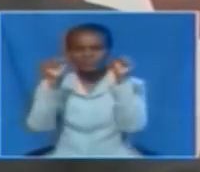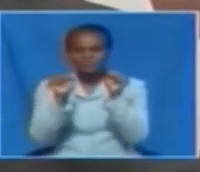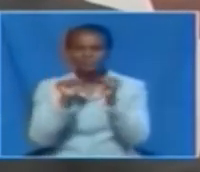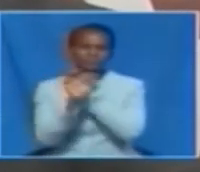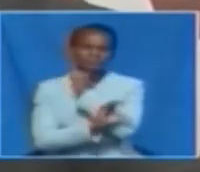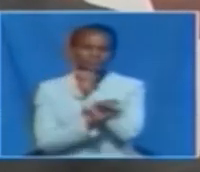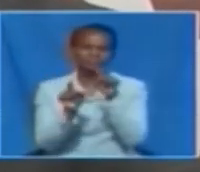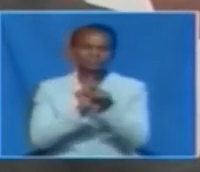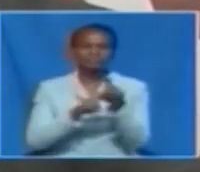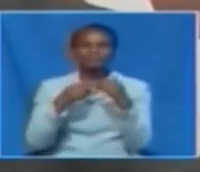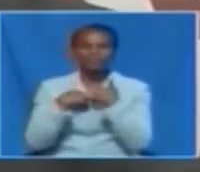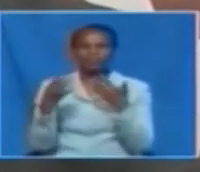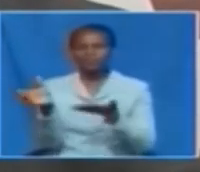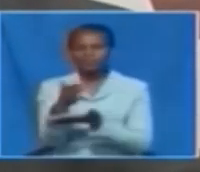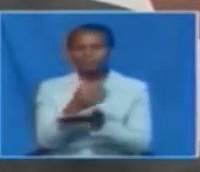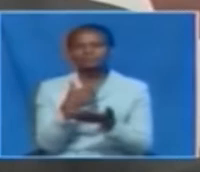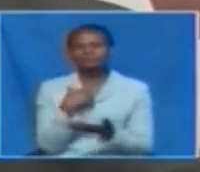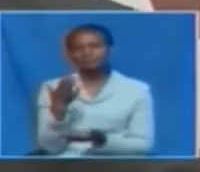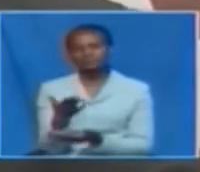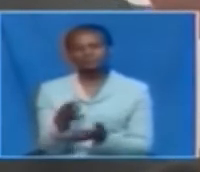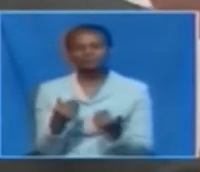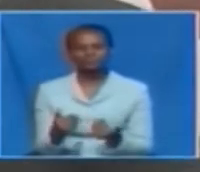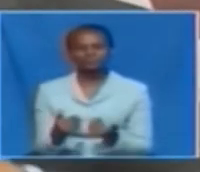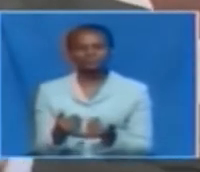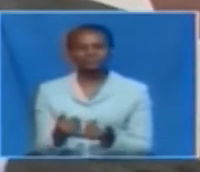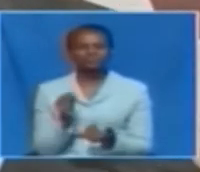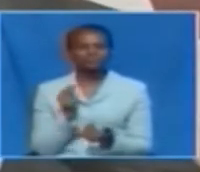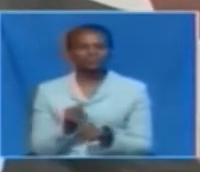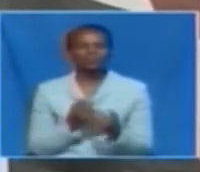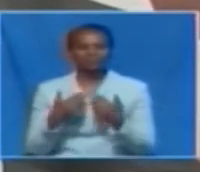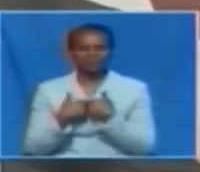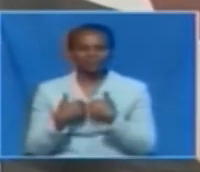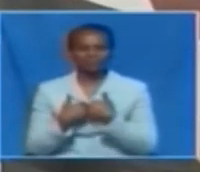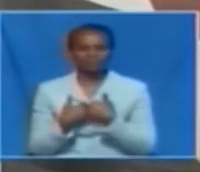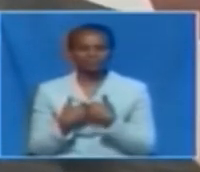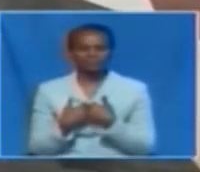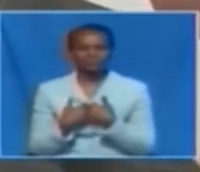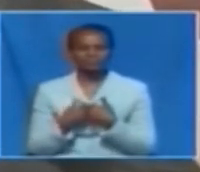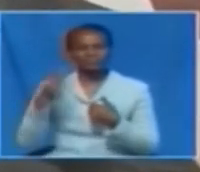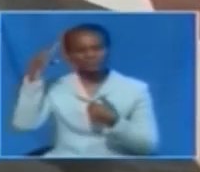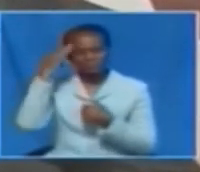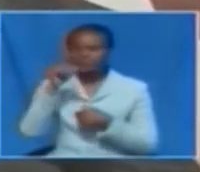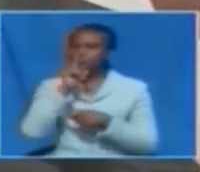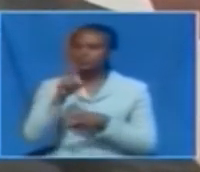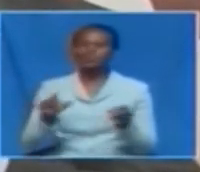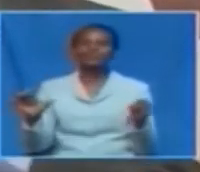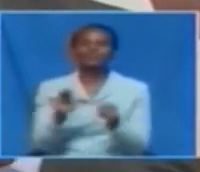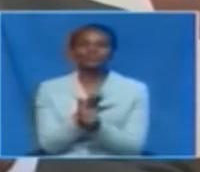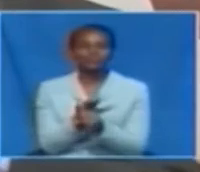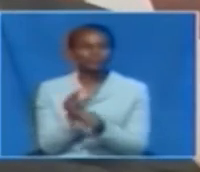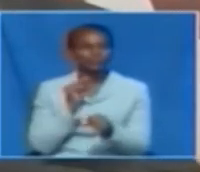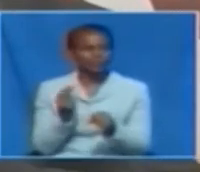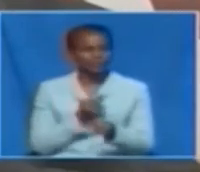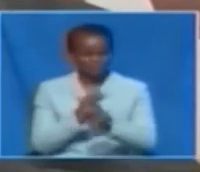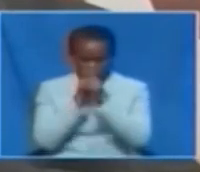country, and we have started the mobilization. So we are going into these talks knowing fully well that we